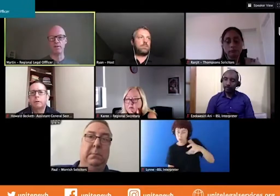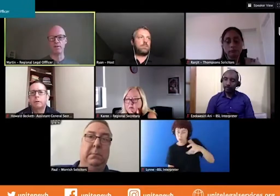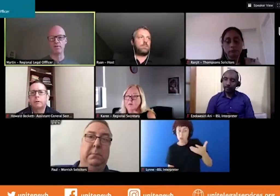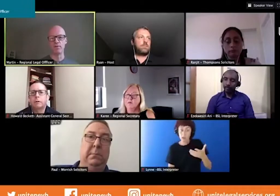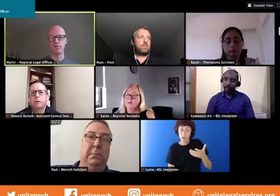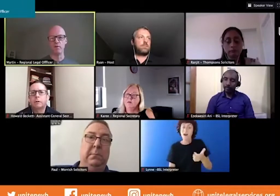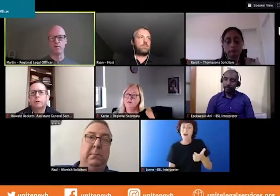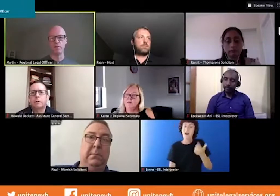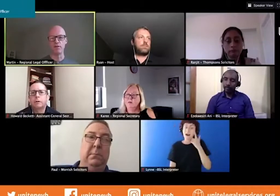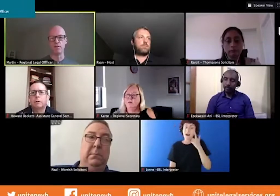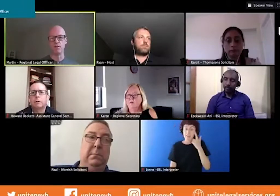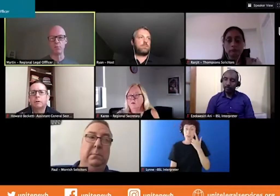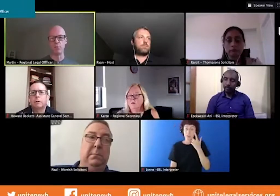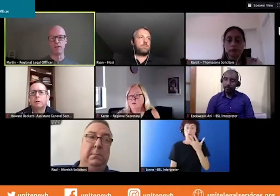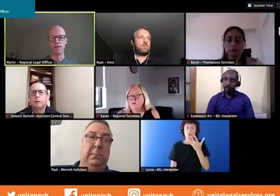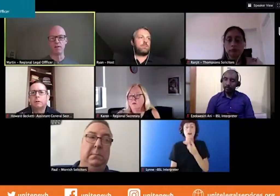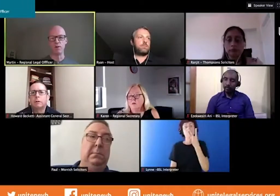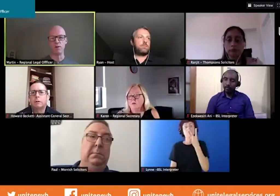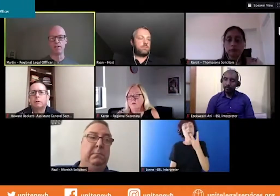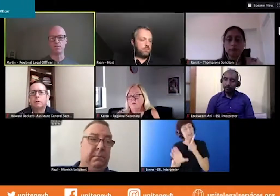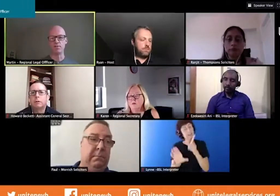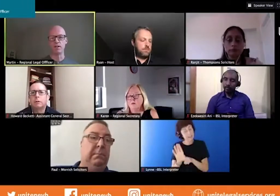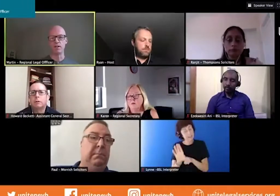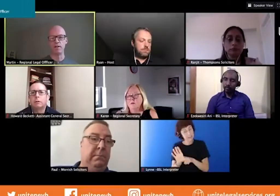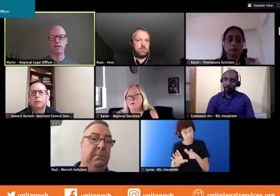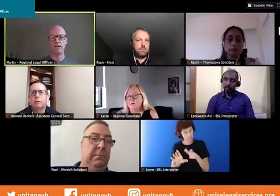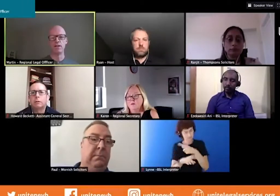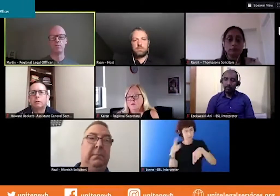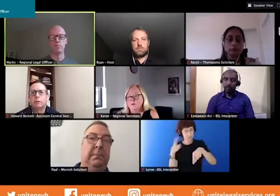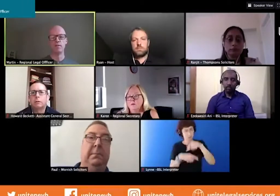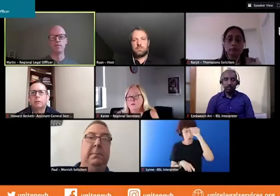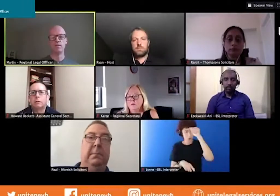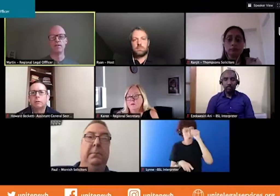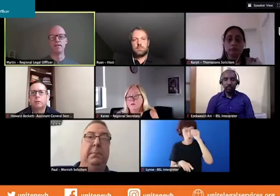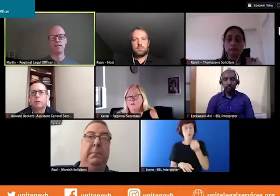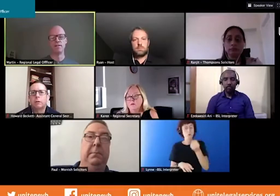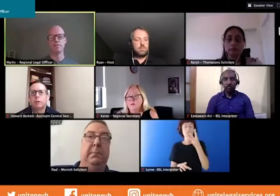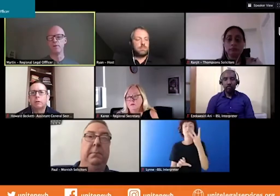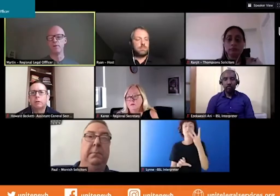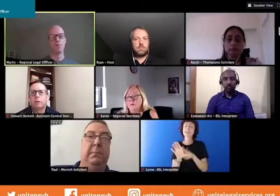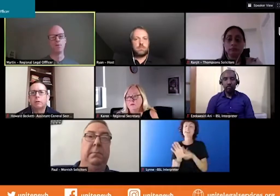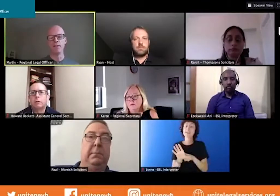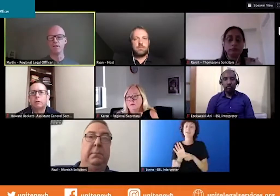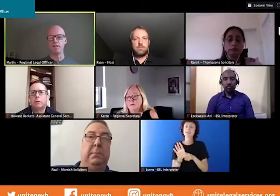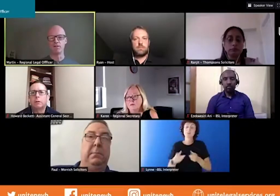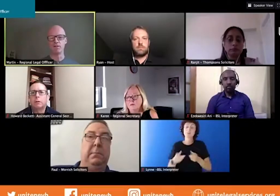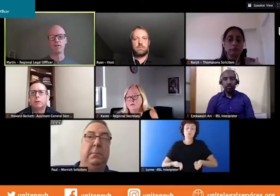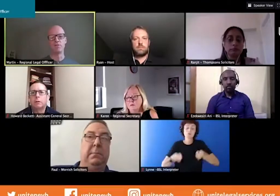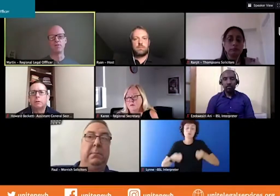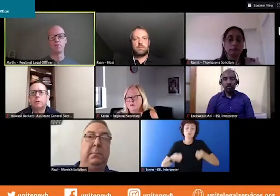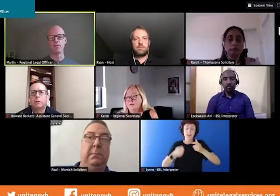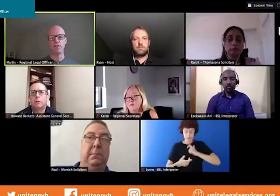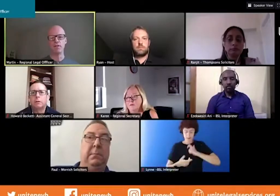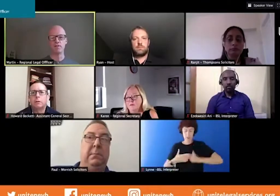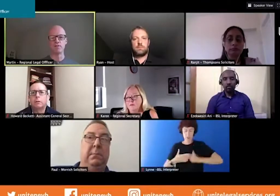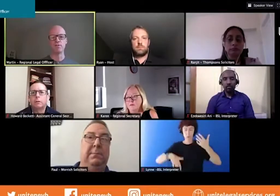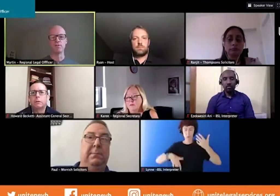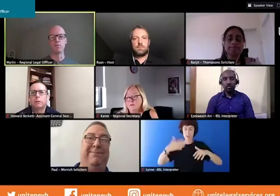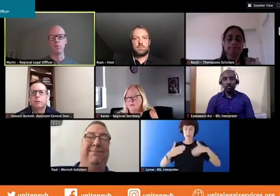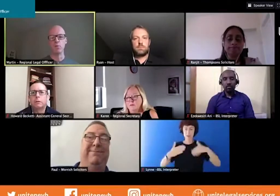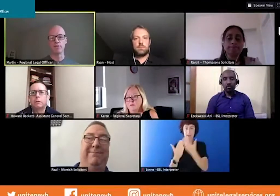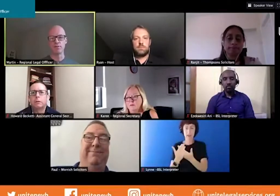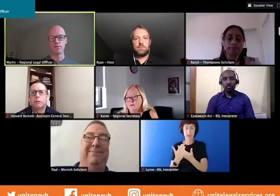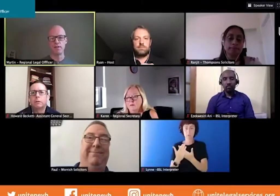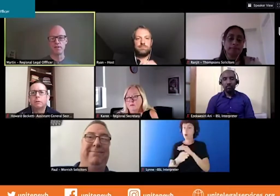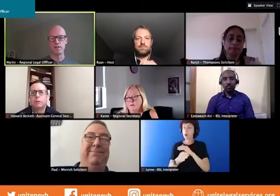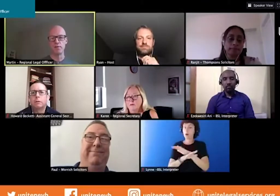to bring a personal injury claim, but to everybody listening, just because you've got 3 years, please don't wait 3 years before